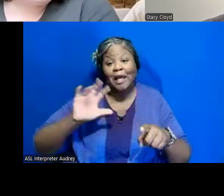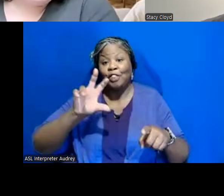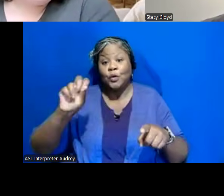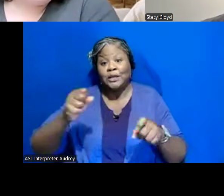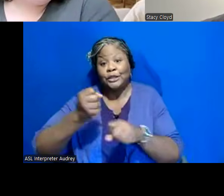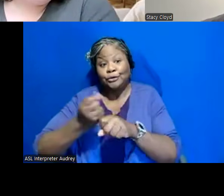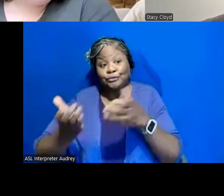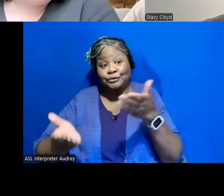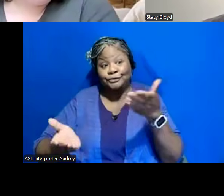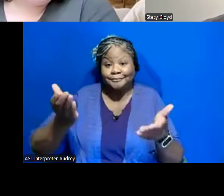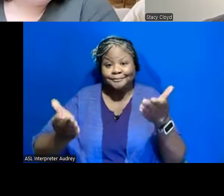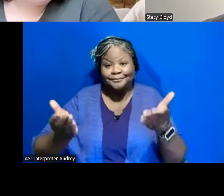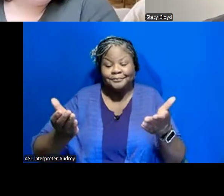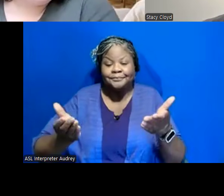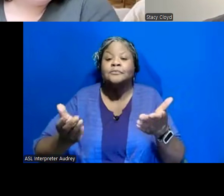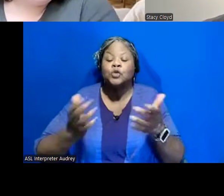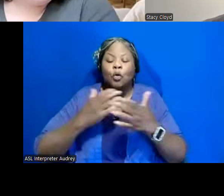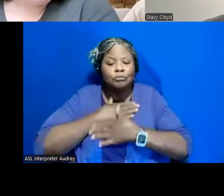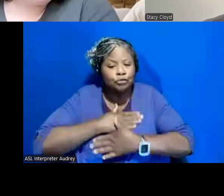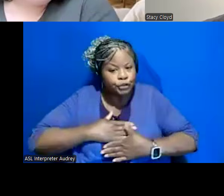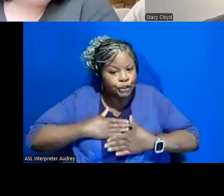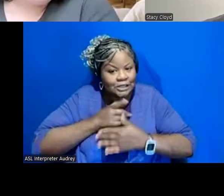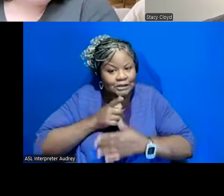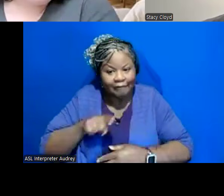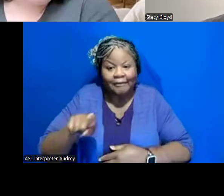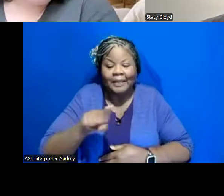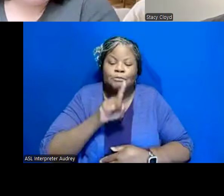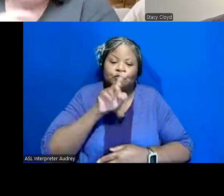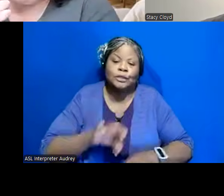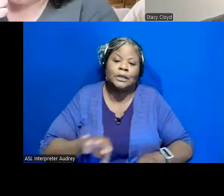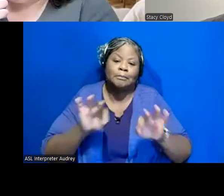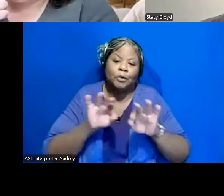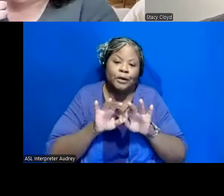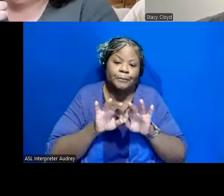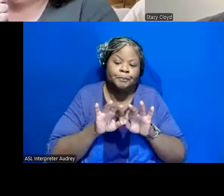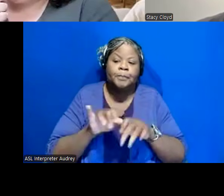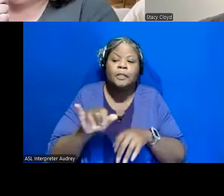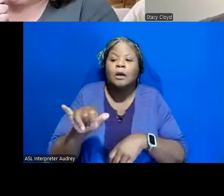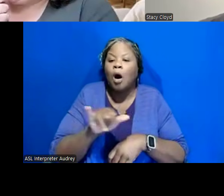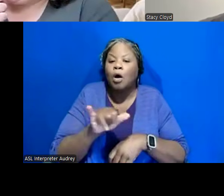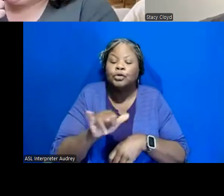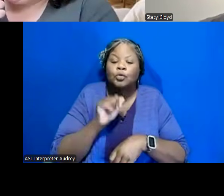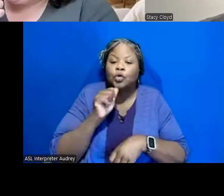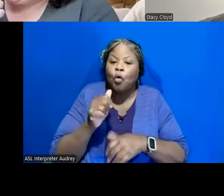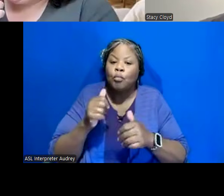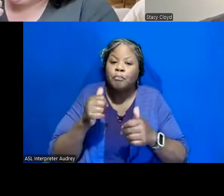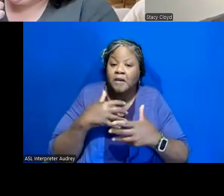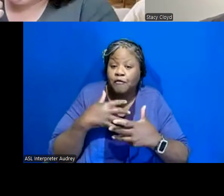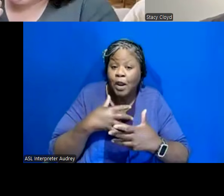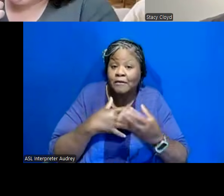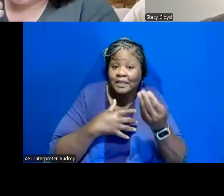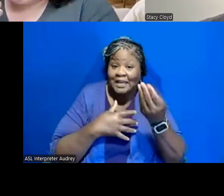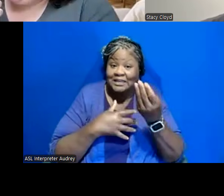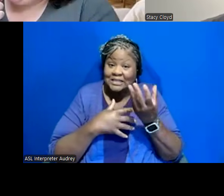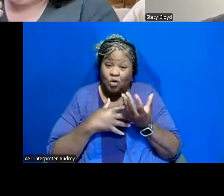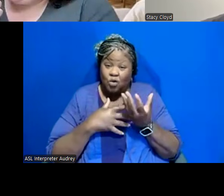years. And so being very appreciative of them is important. And also not being afraid to push back if what they say to you